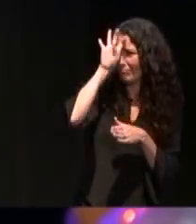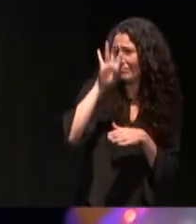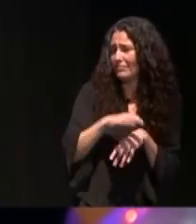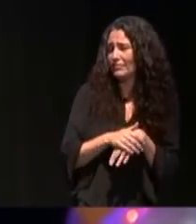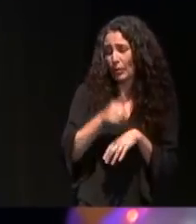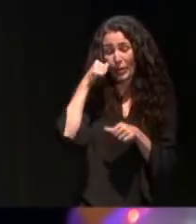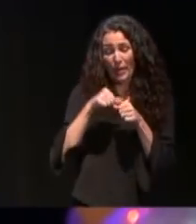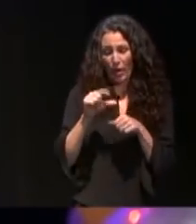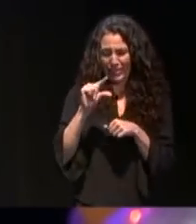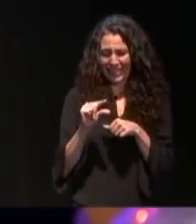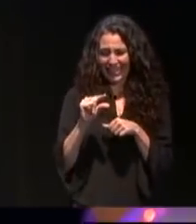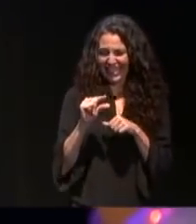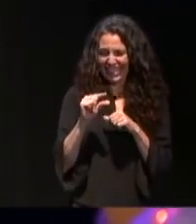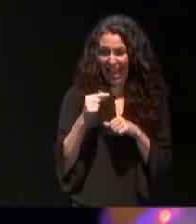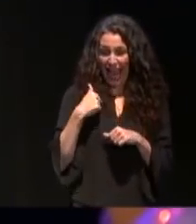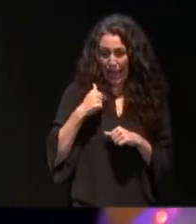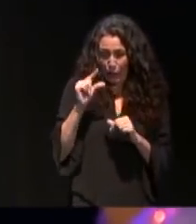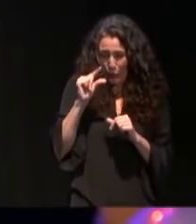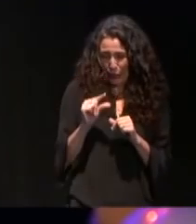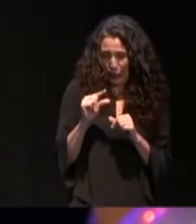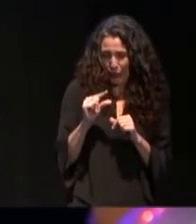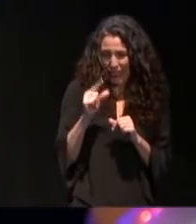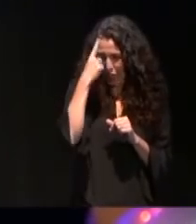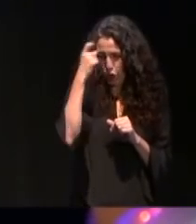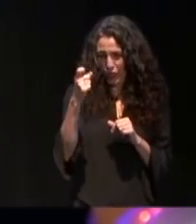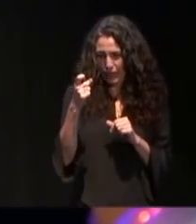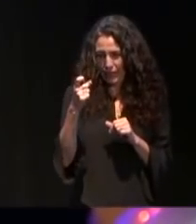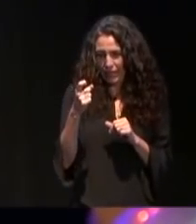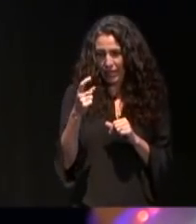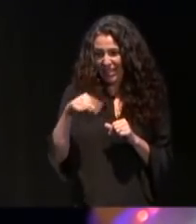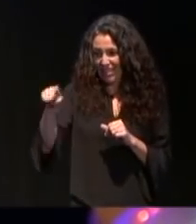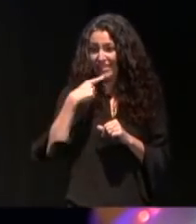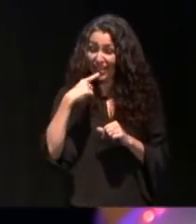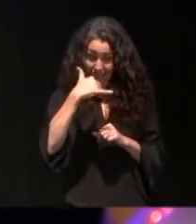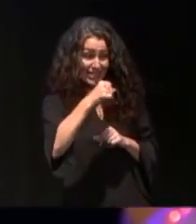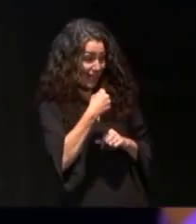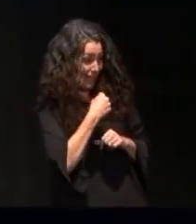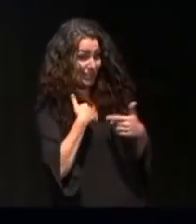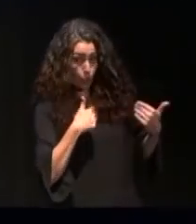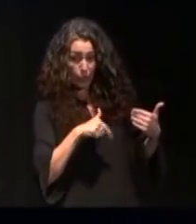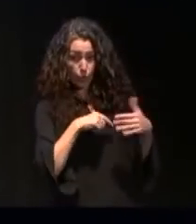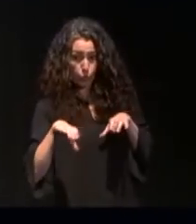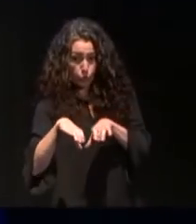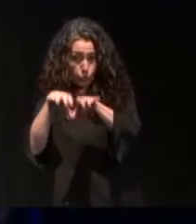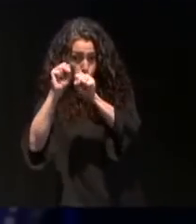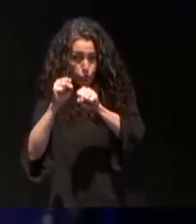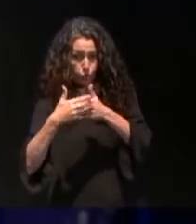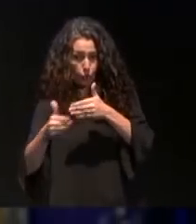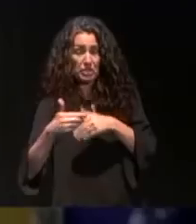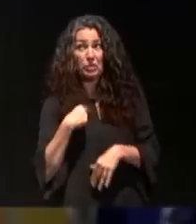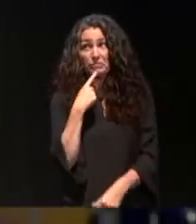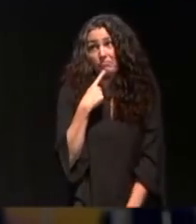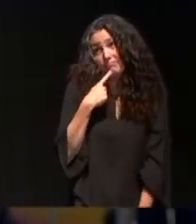small. And they said, you say yes, and we'll do the rest. And that was it